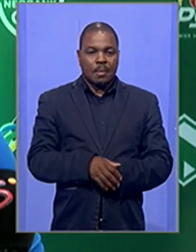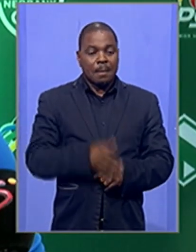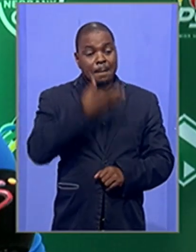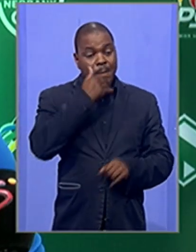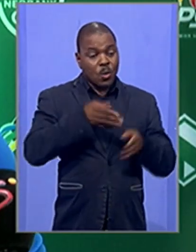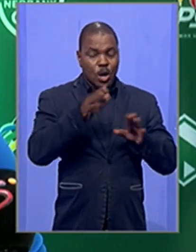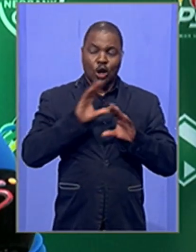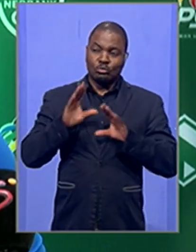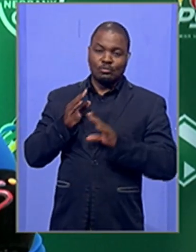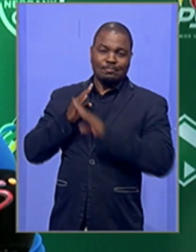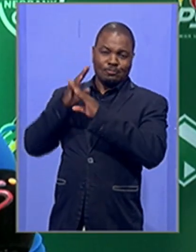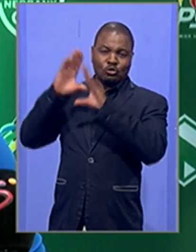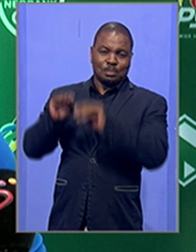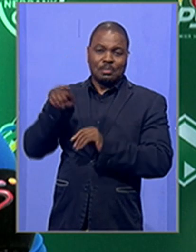them